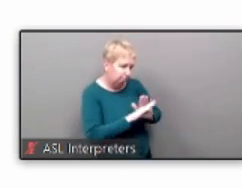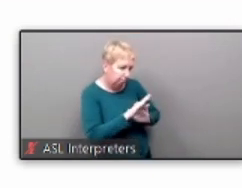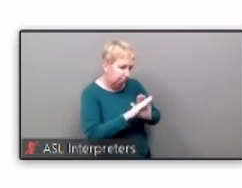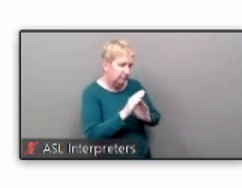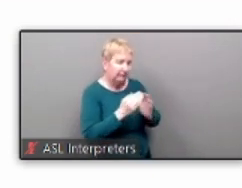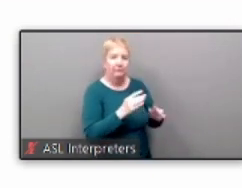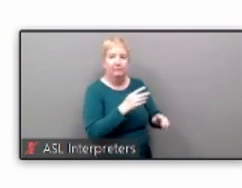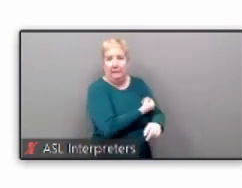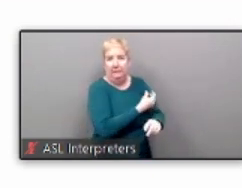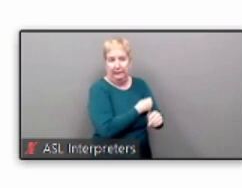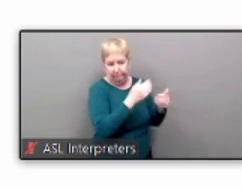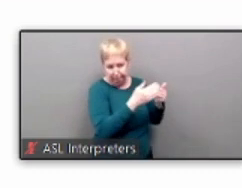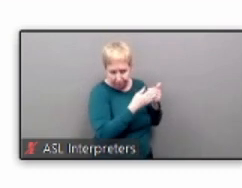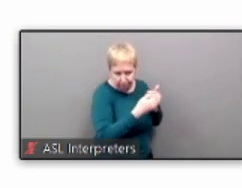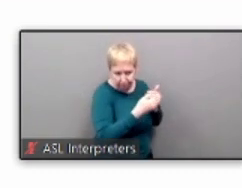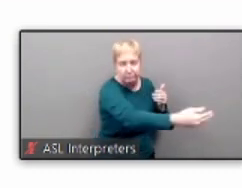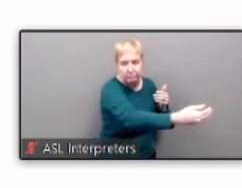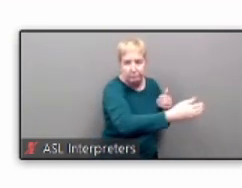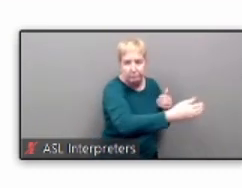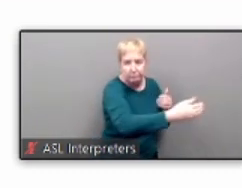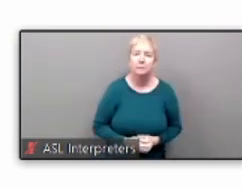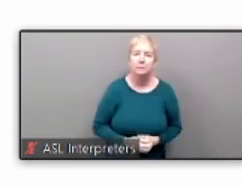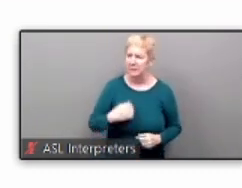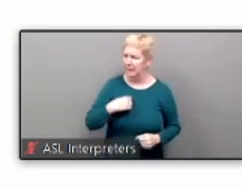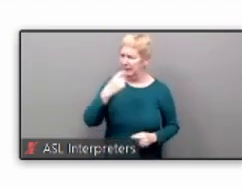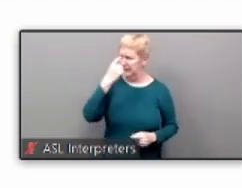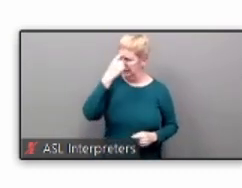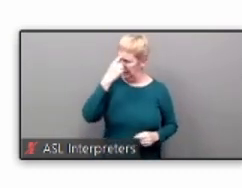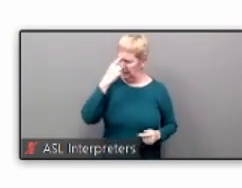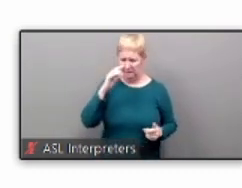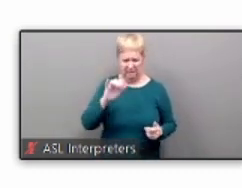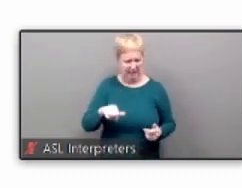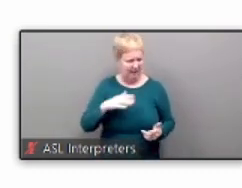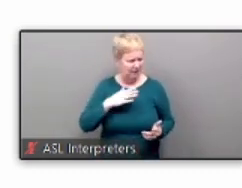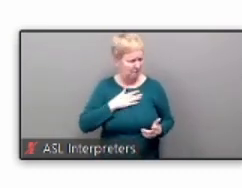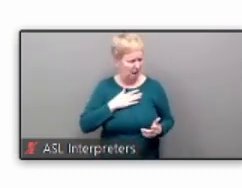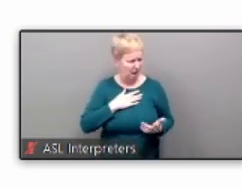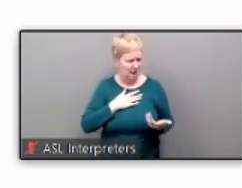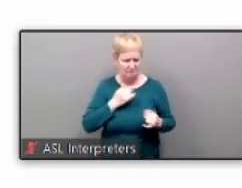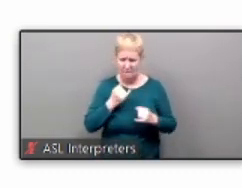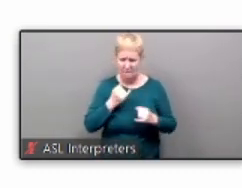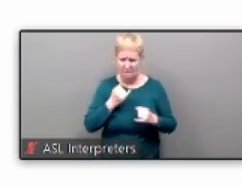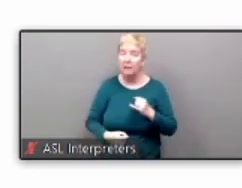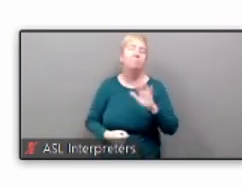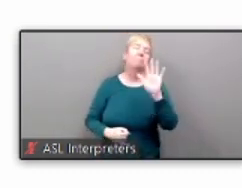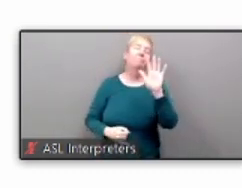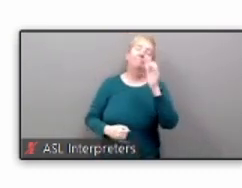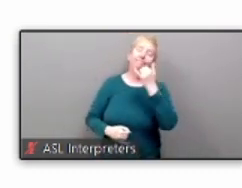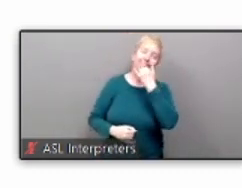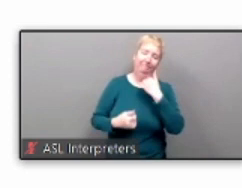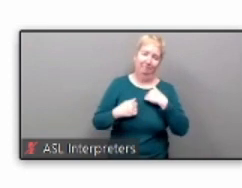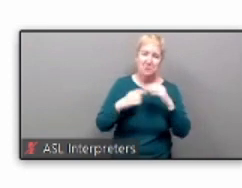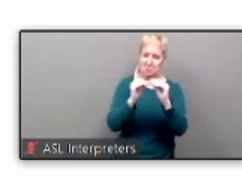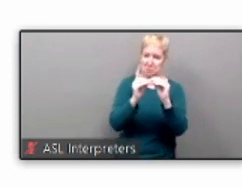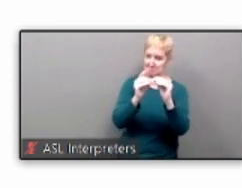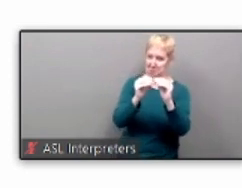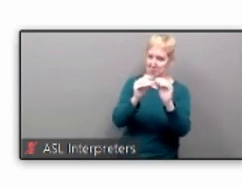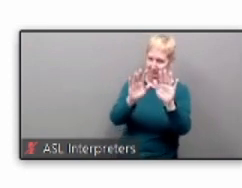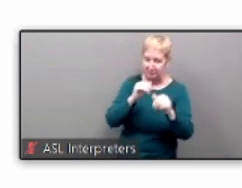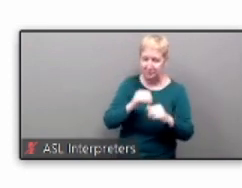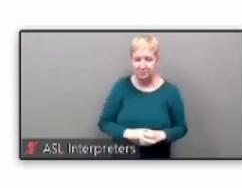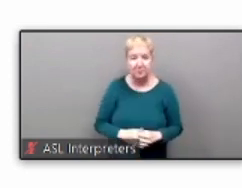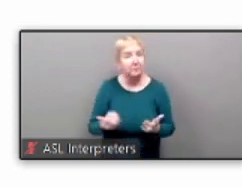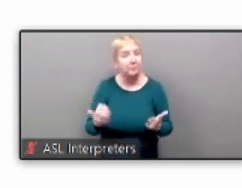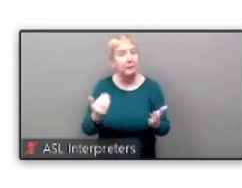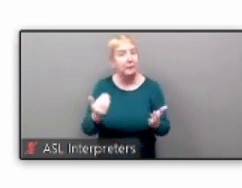efforts. And I believe that might be my last slide. One more. So just